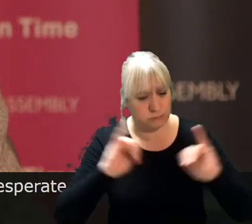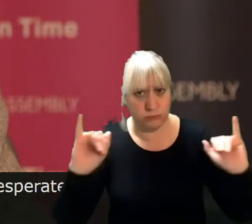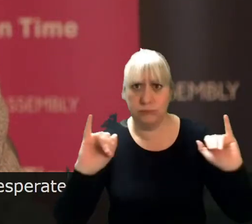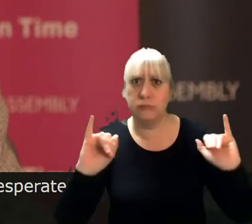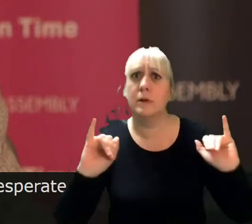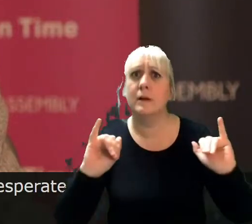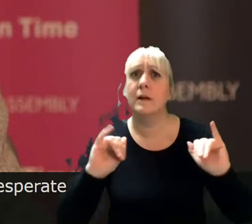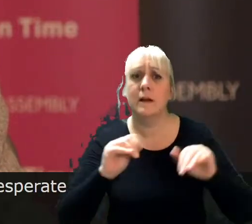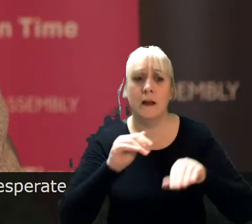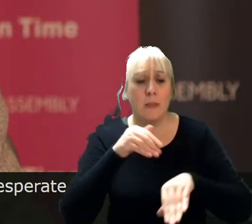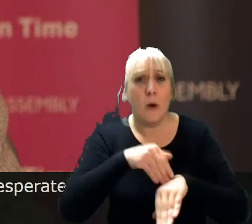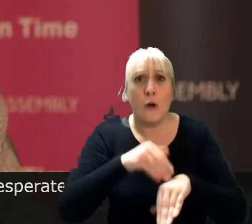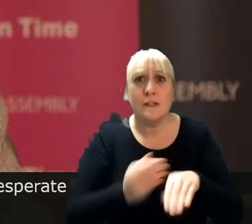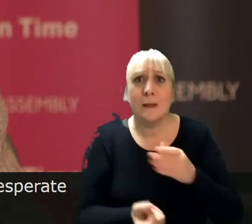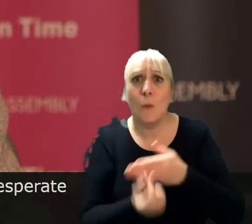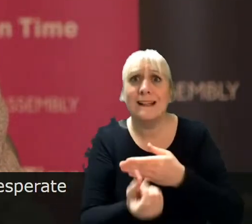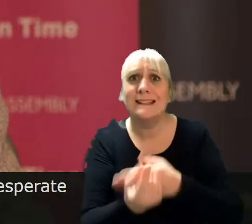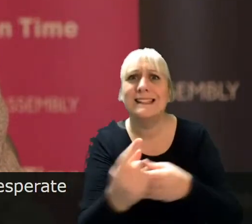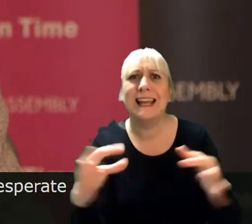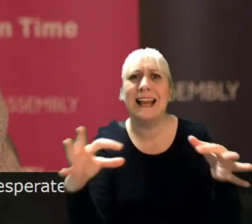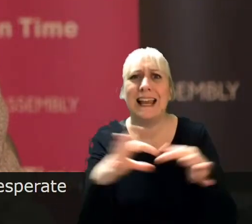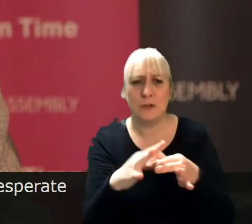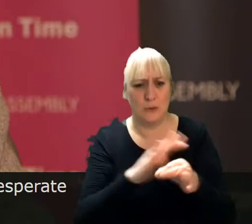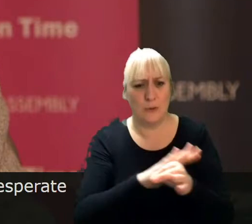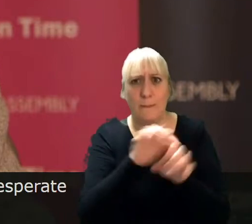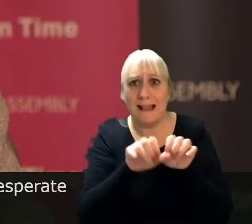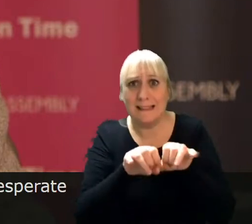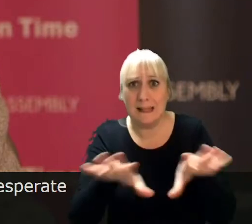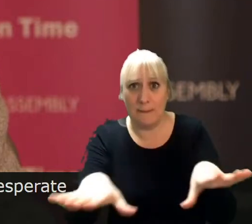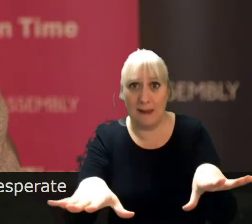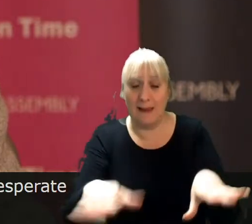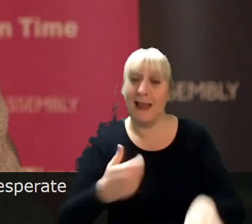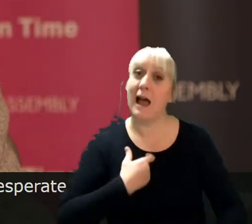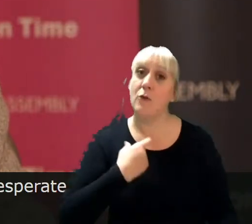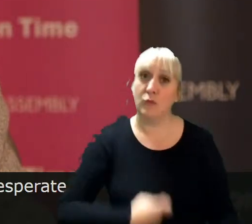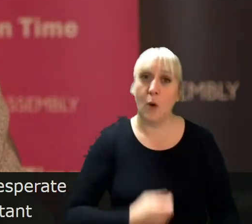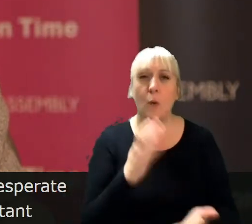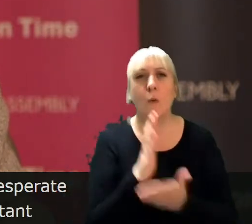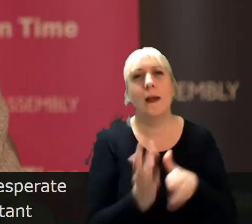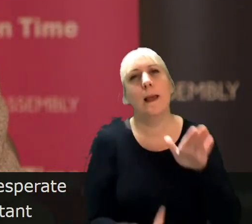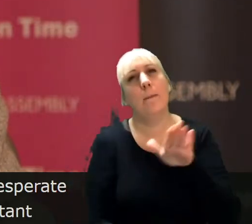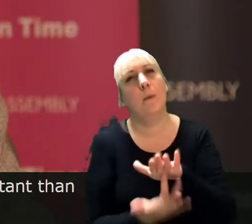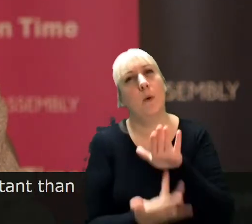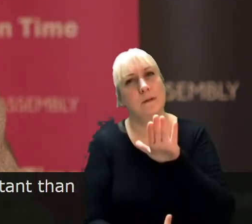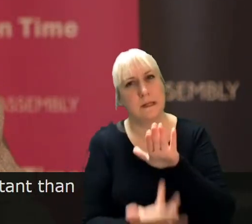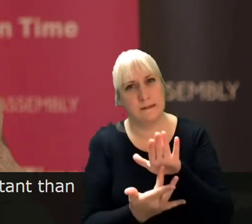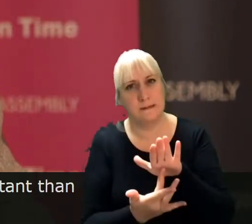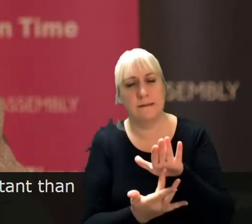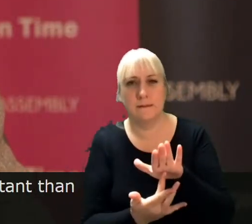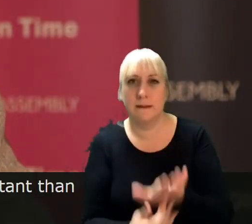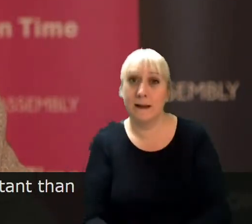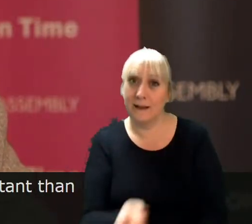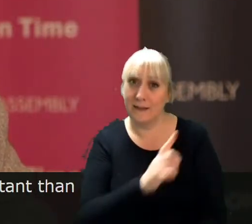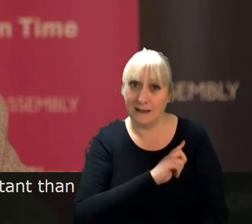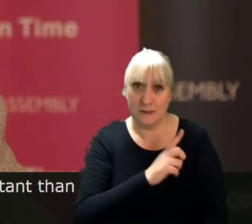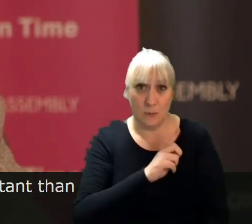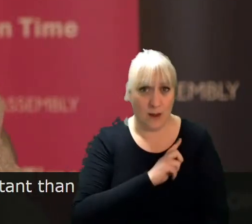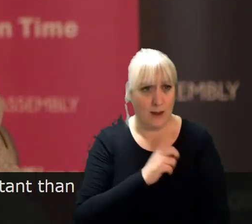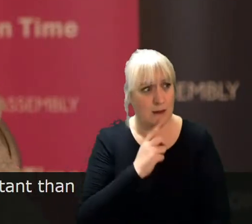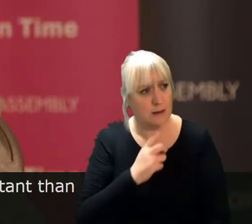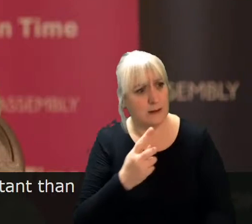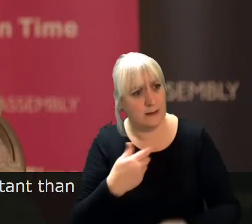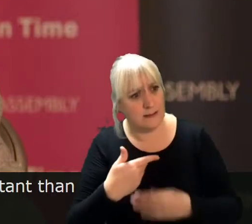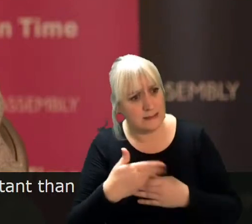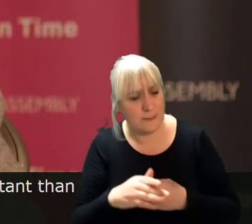is even more important than ever before. And that is why we held an extraordinary meeting of the